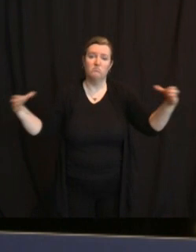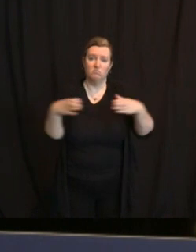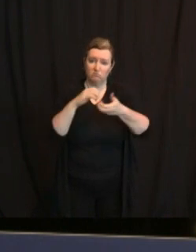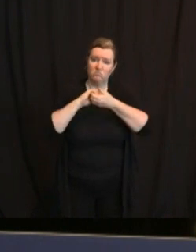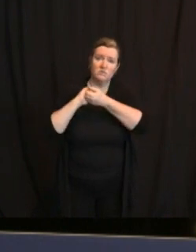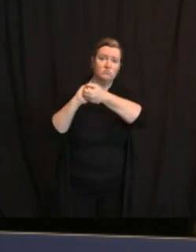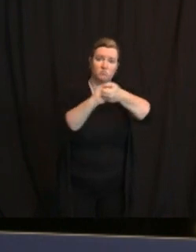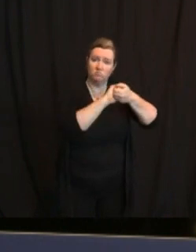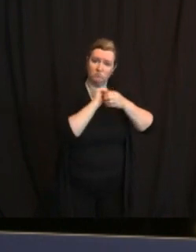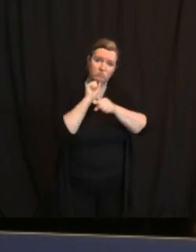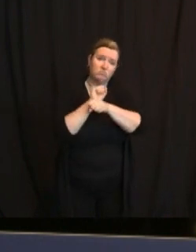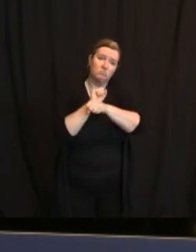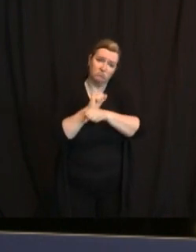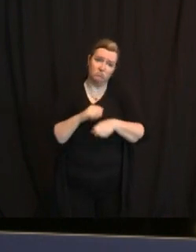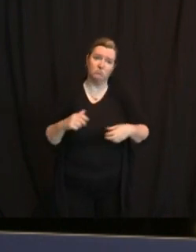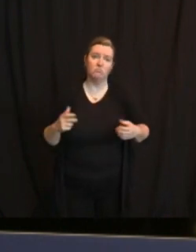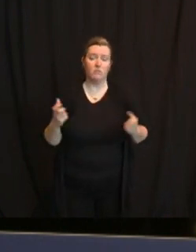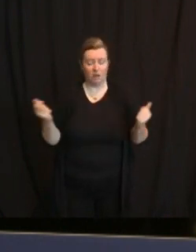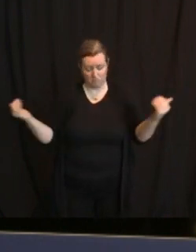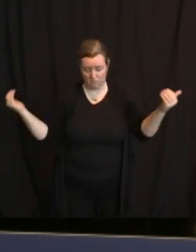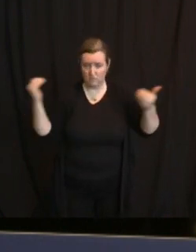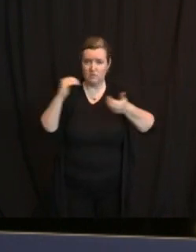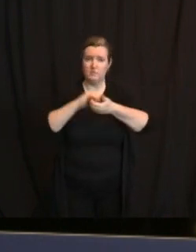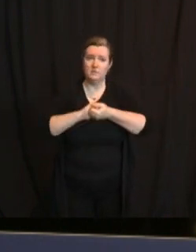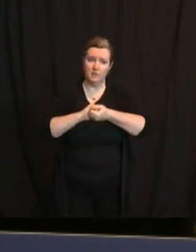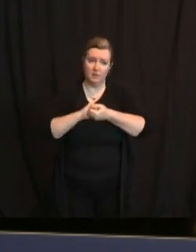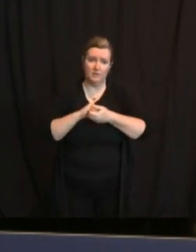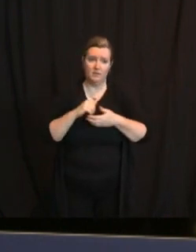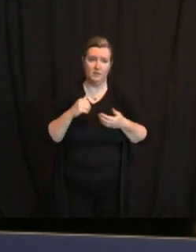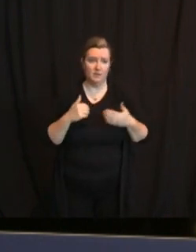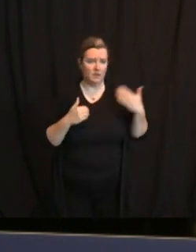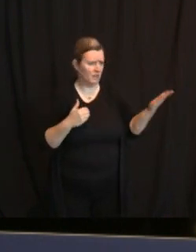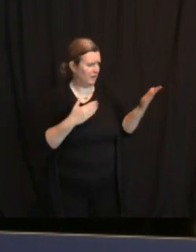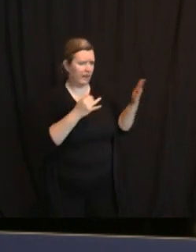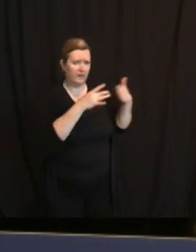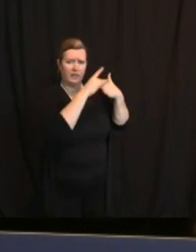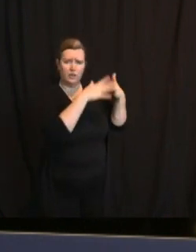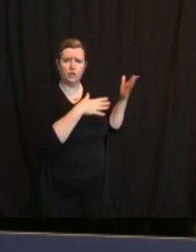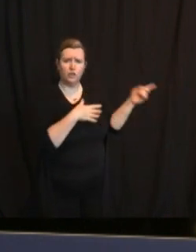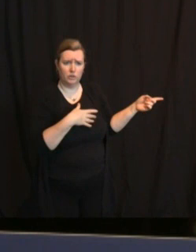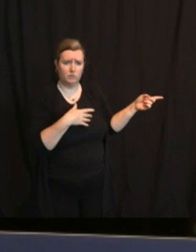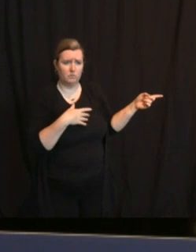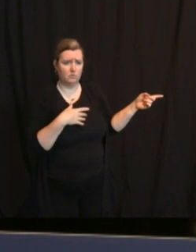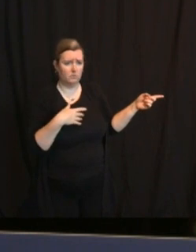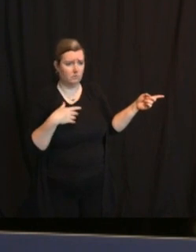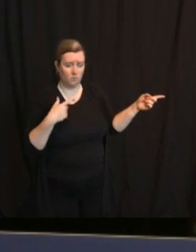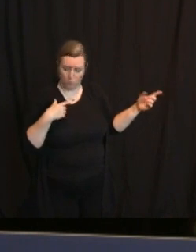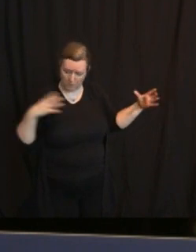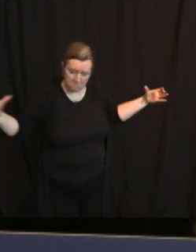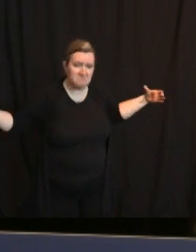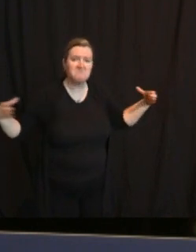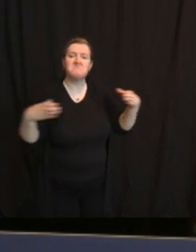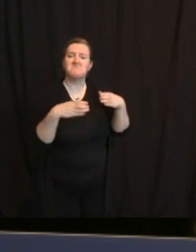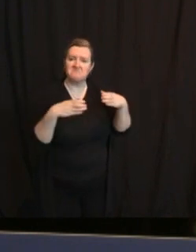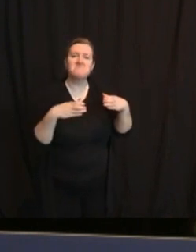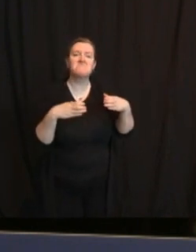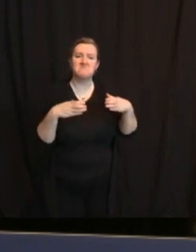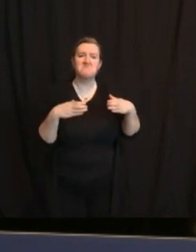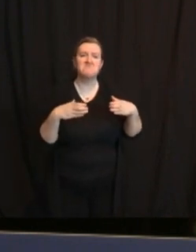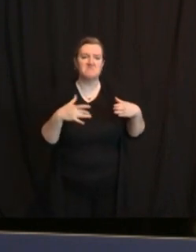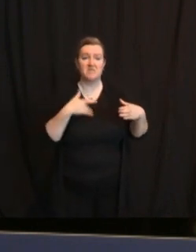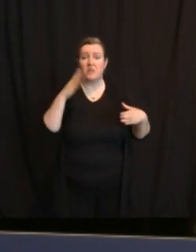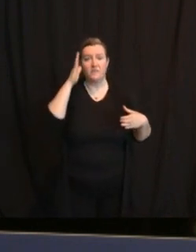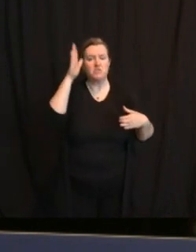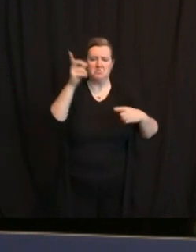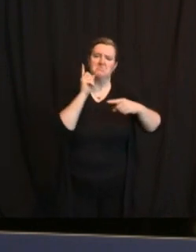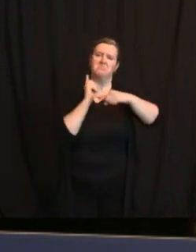come together, and under your leadership, Governor, we are moving forward, and I do see light at the end of the tunnel.